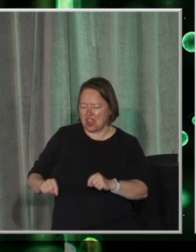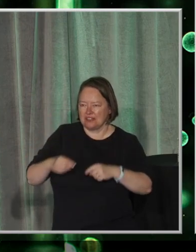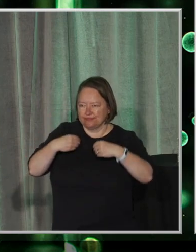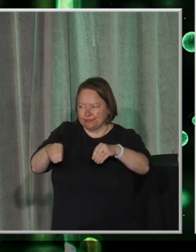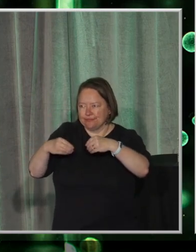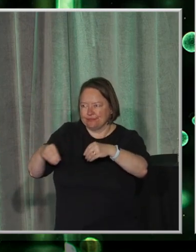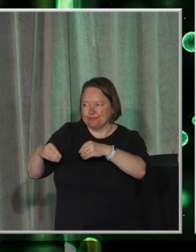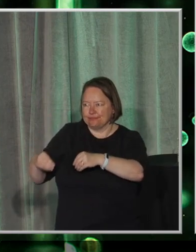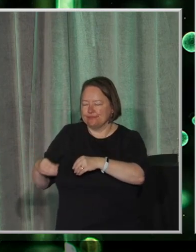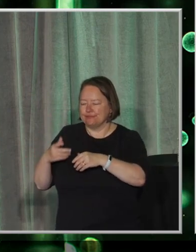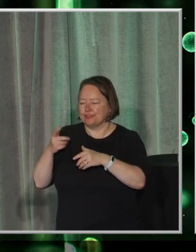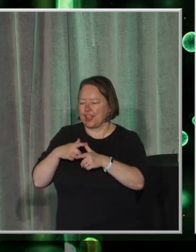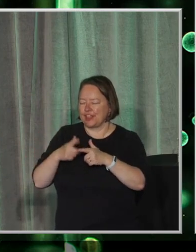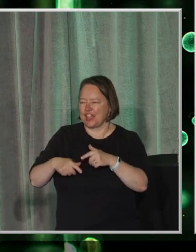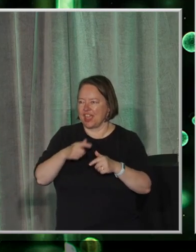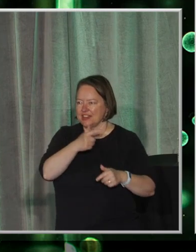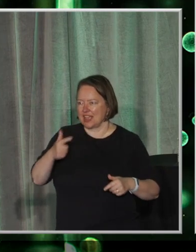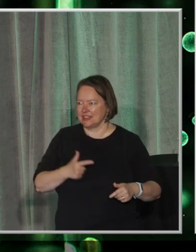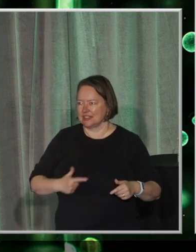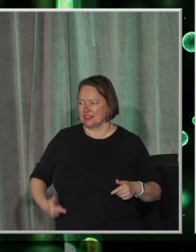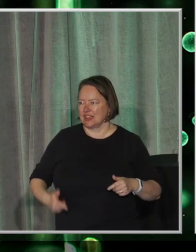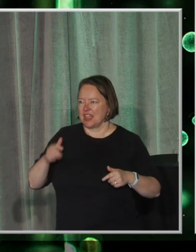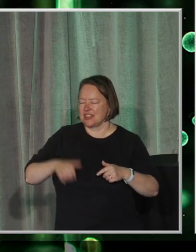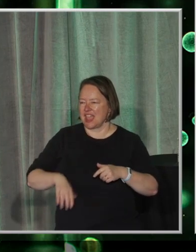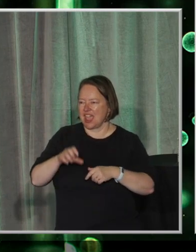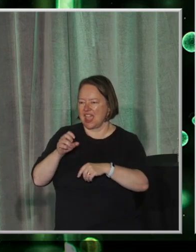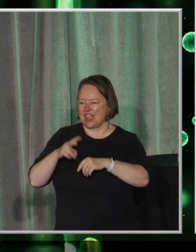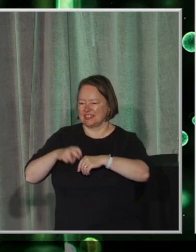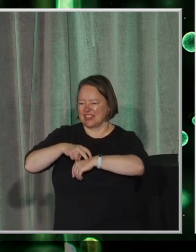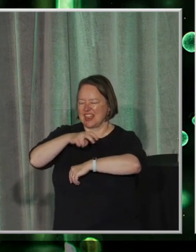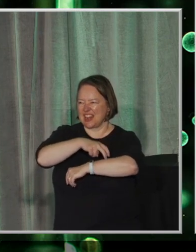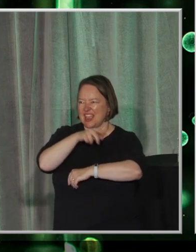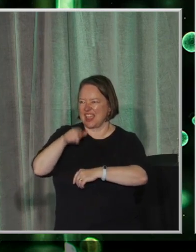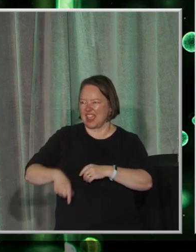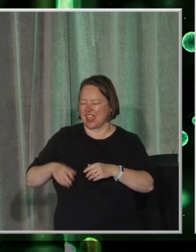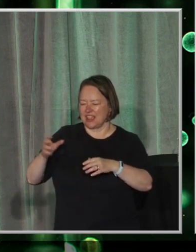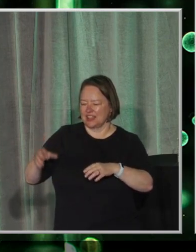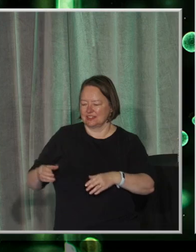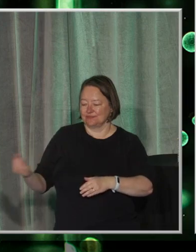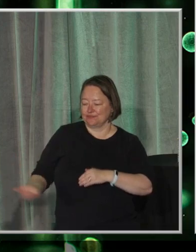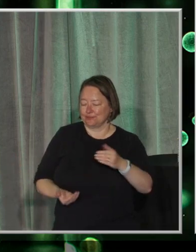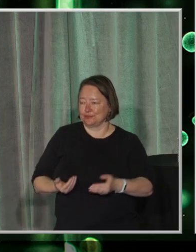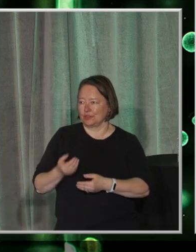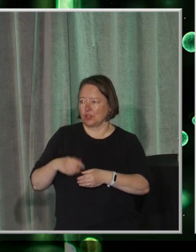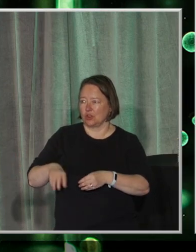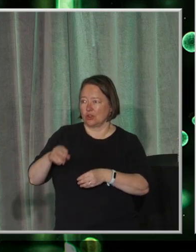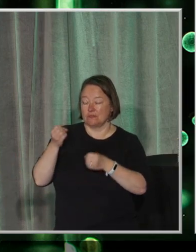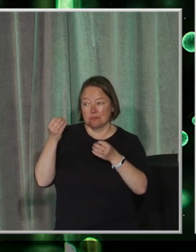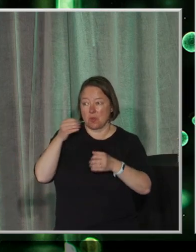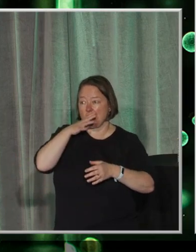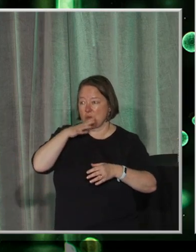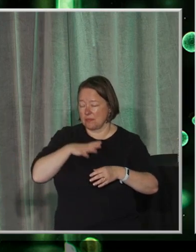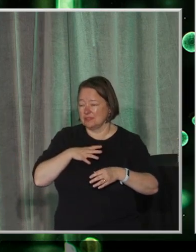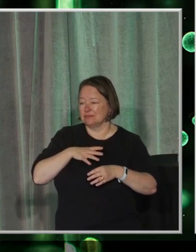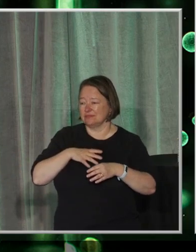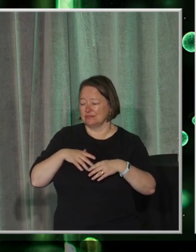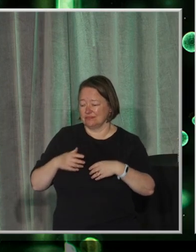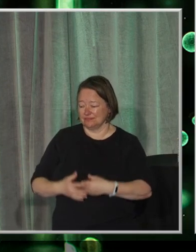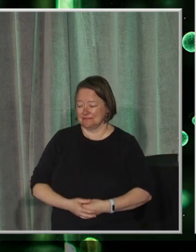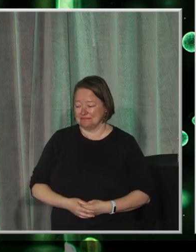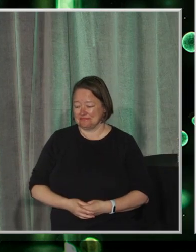Senene. And in Tanzania, Senene is already employing over 2 million women, that is directly and indirectly. Next.